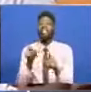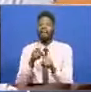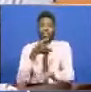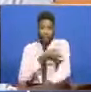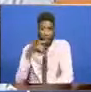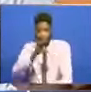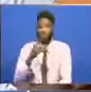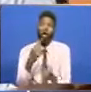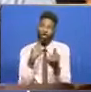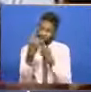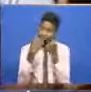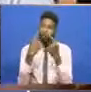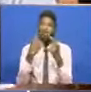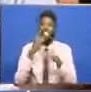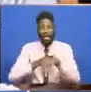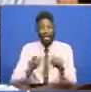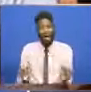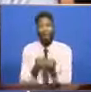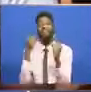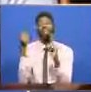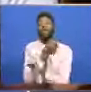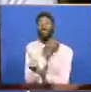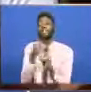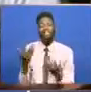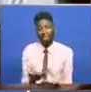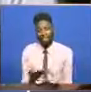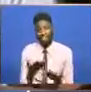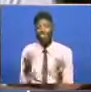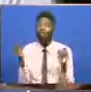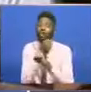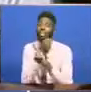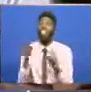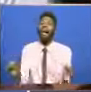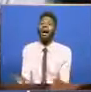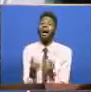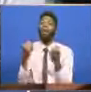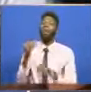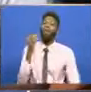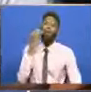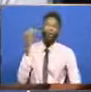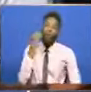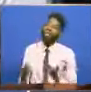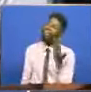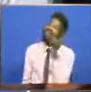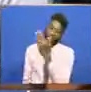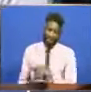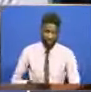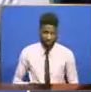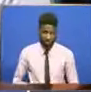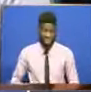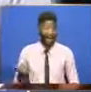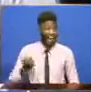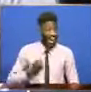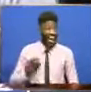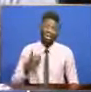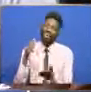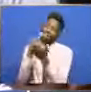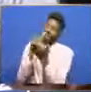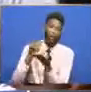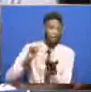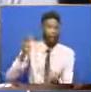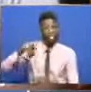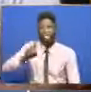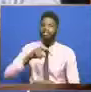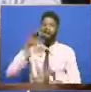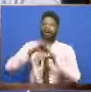of violence. This violence, you know, it happens in the house setup. And this girl is more vulnerable because this is where she gets her